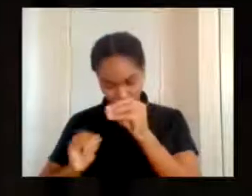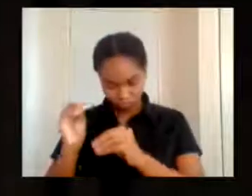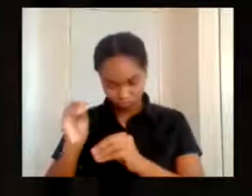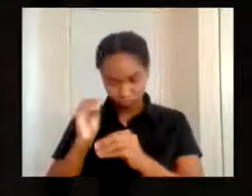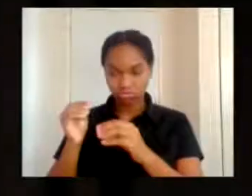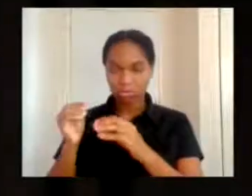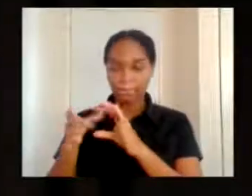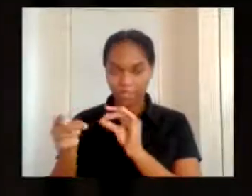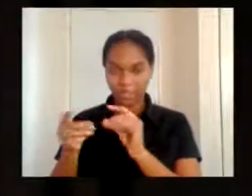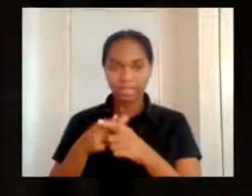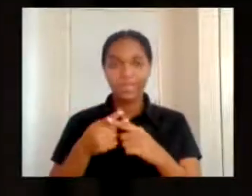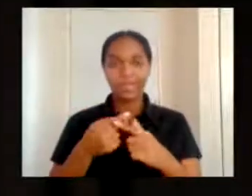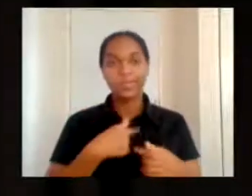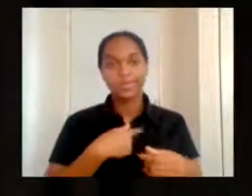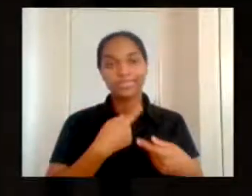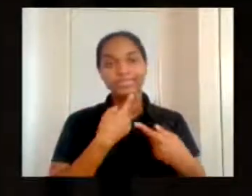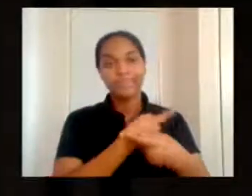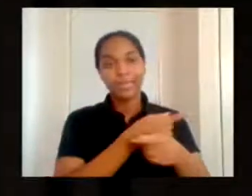message.